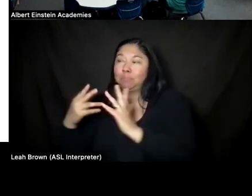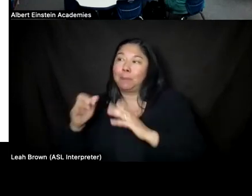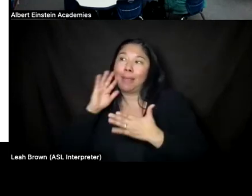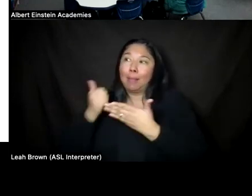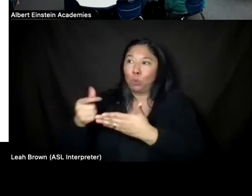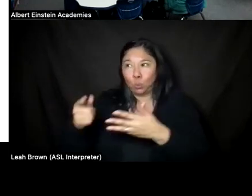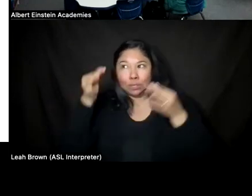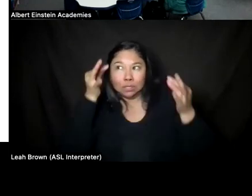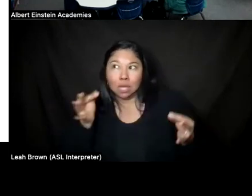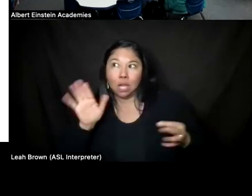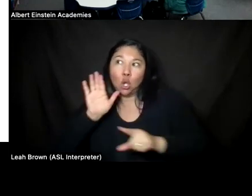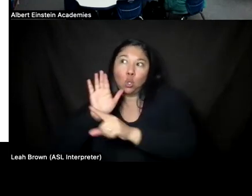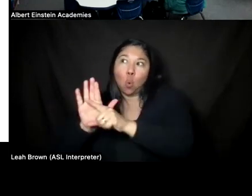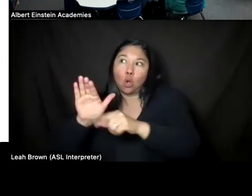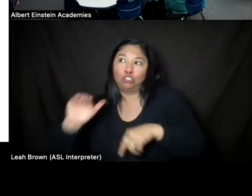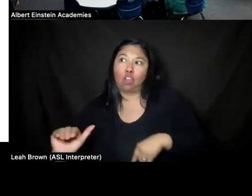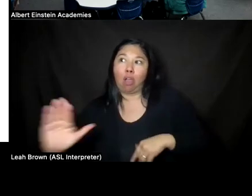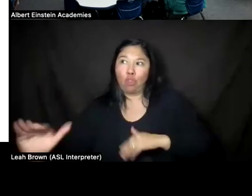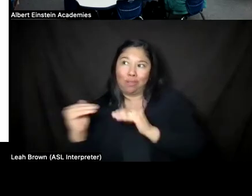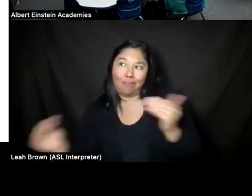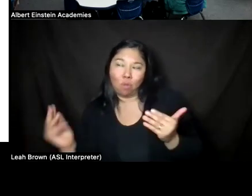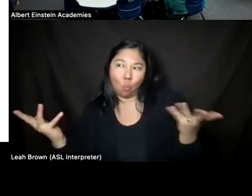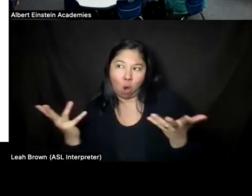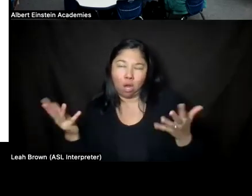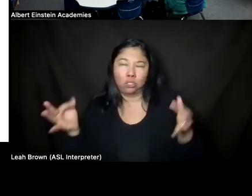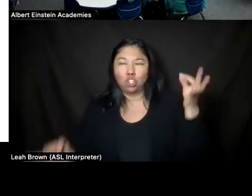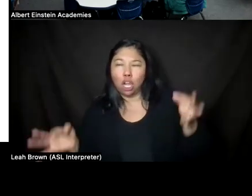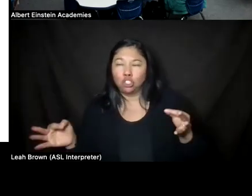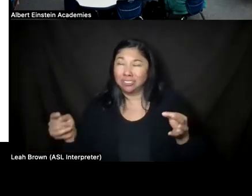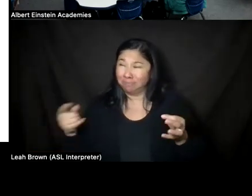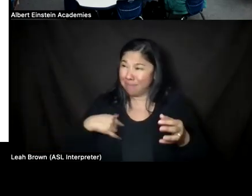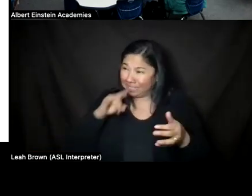where your child is at. Like, are they getting close?